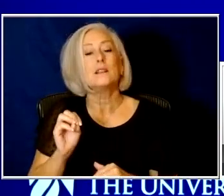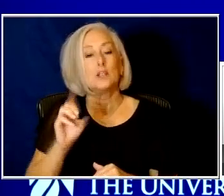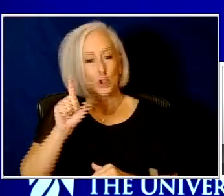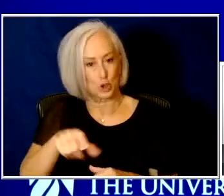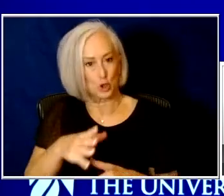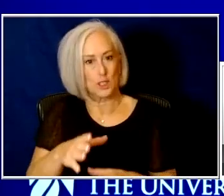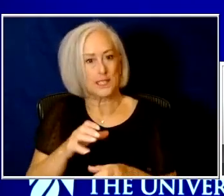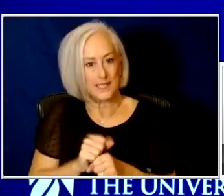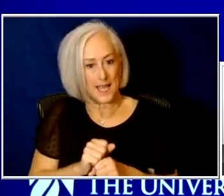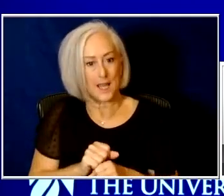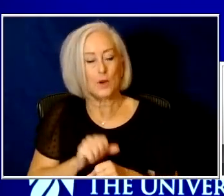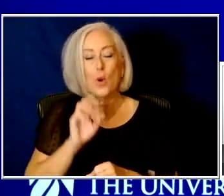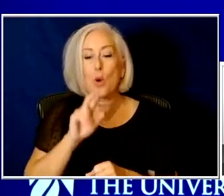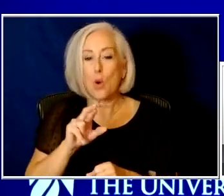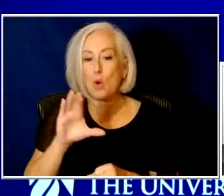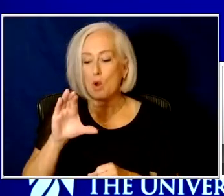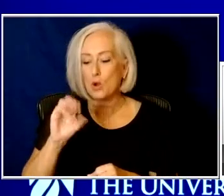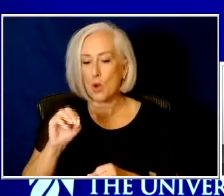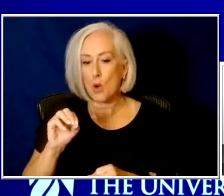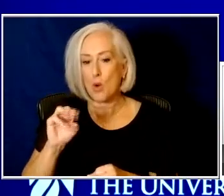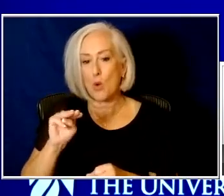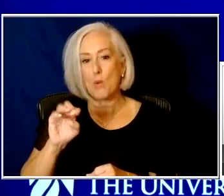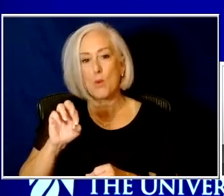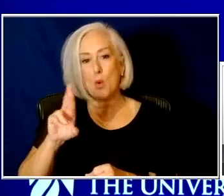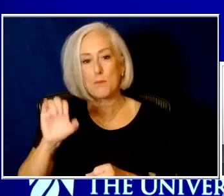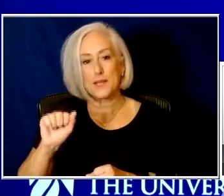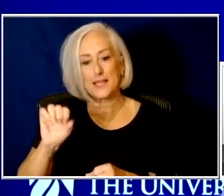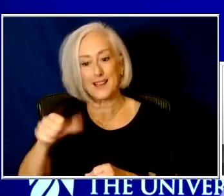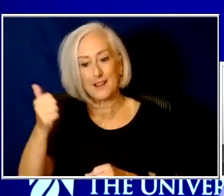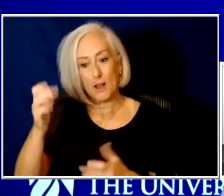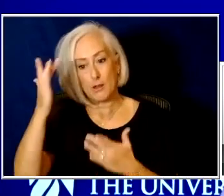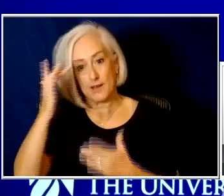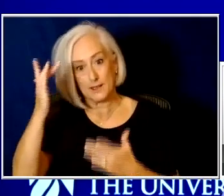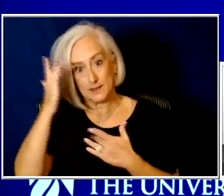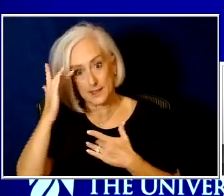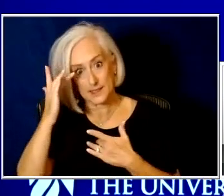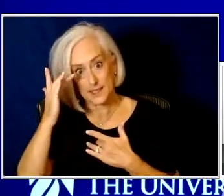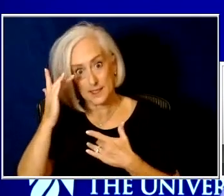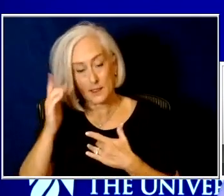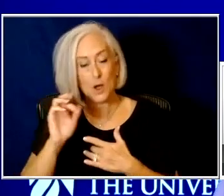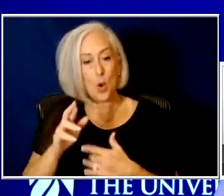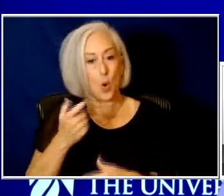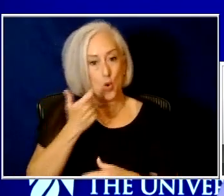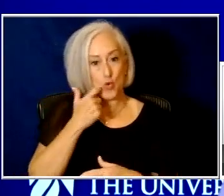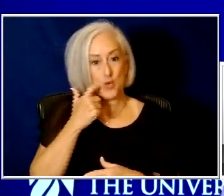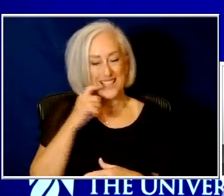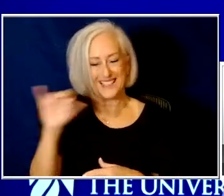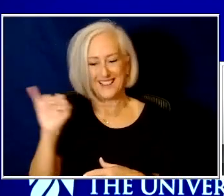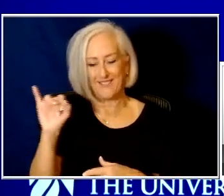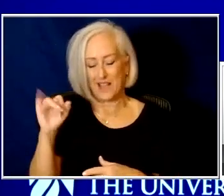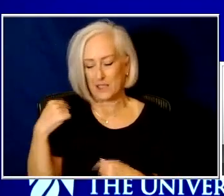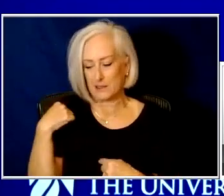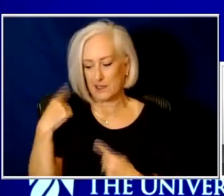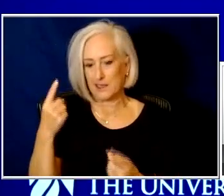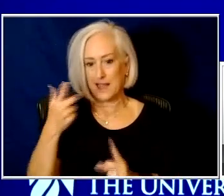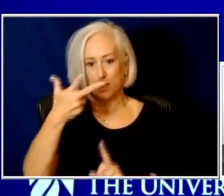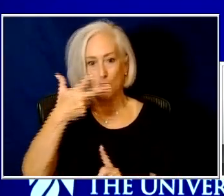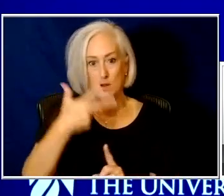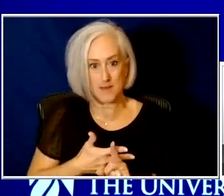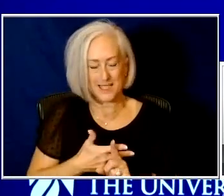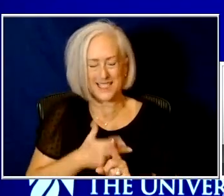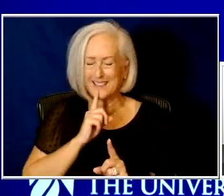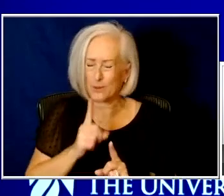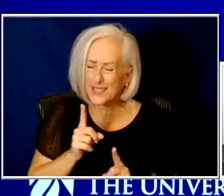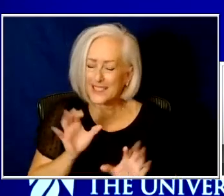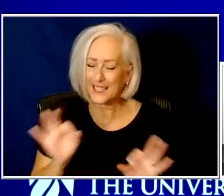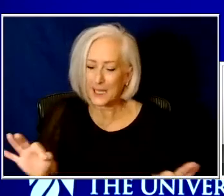a recent vaccination or a recent infection, meaning within the last 3 months, it is vitally imperative to get